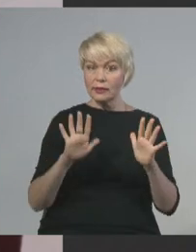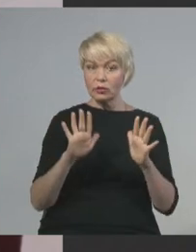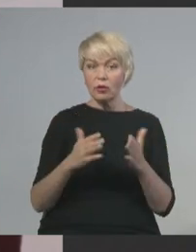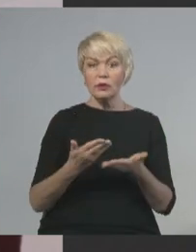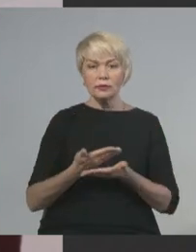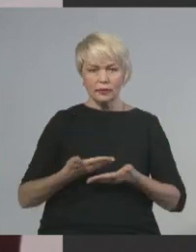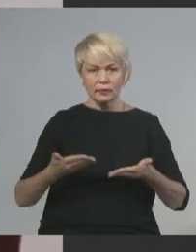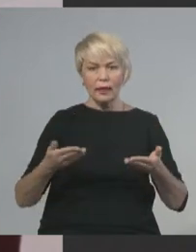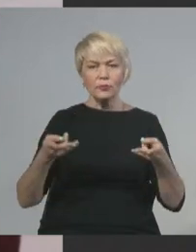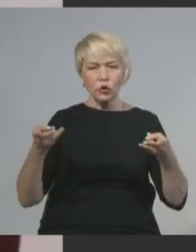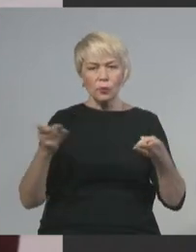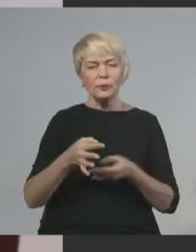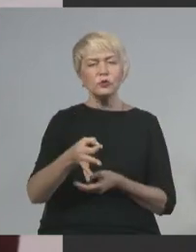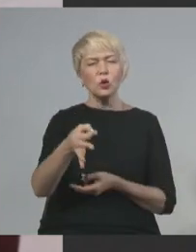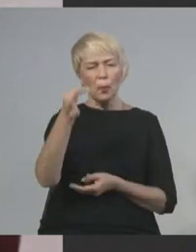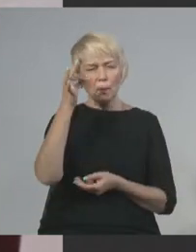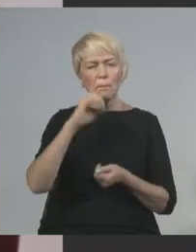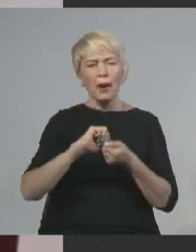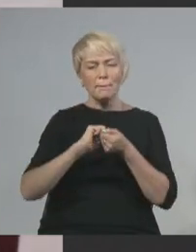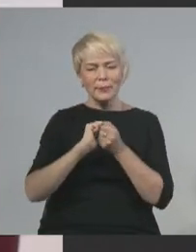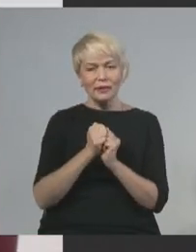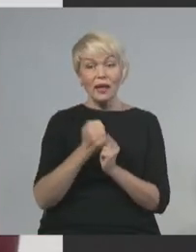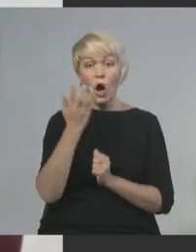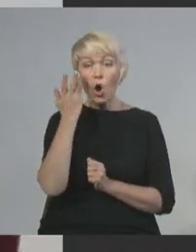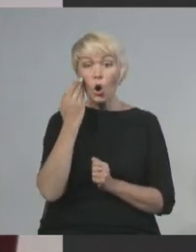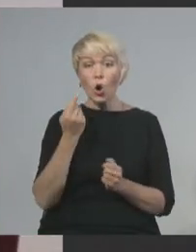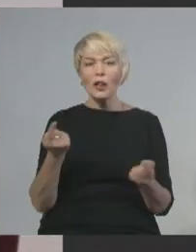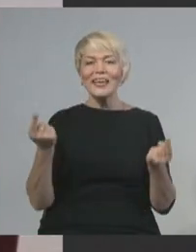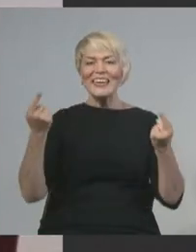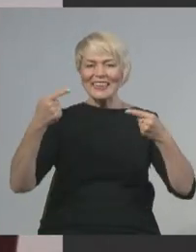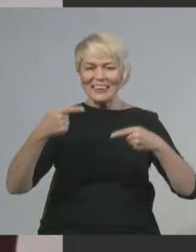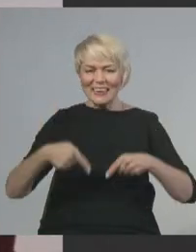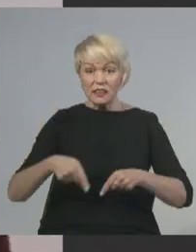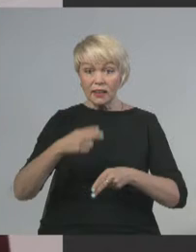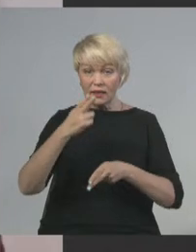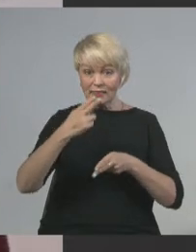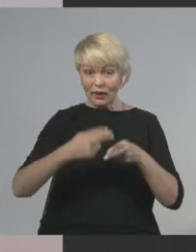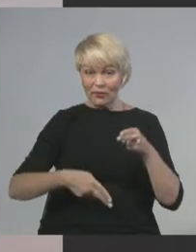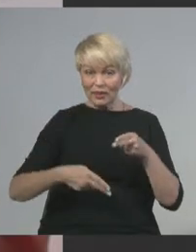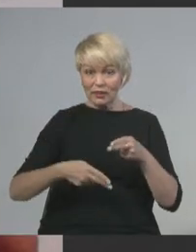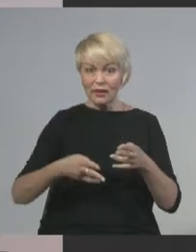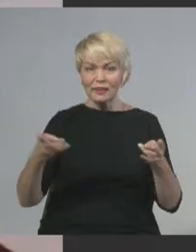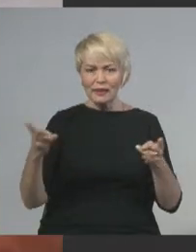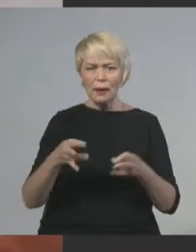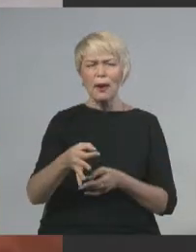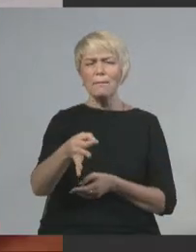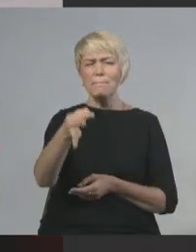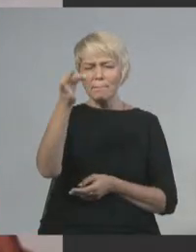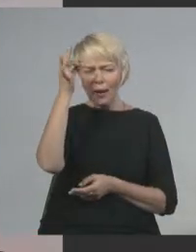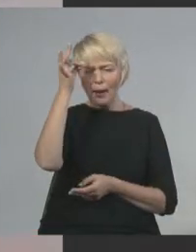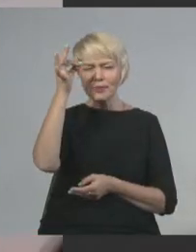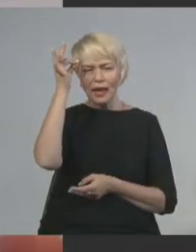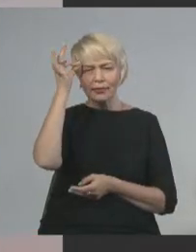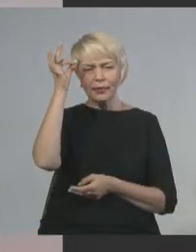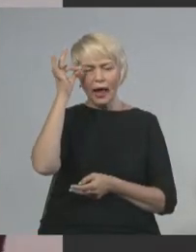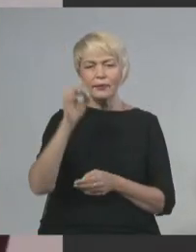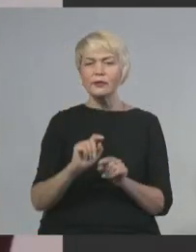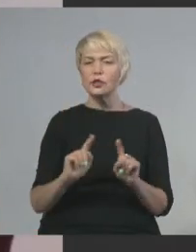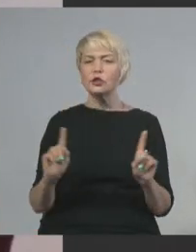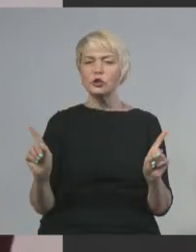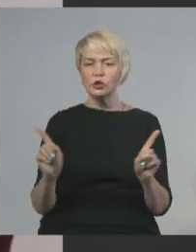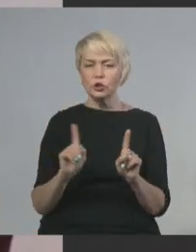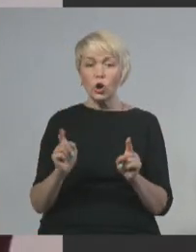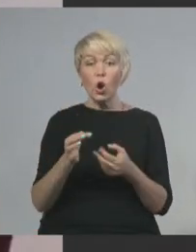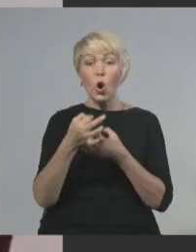uh when the crisis ends we have to remember that this if to anyone criticizing